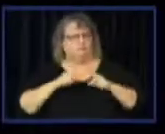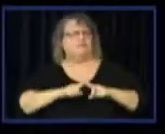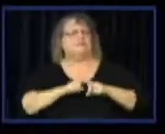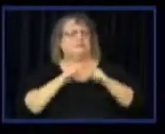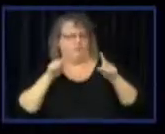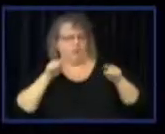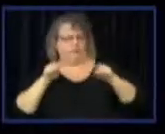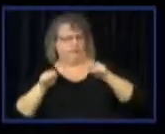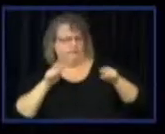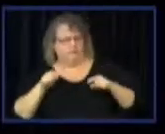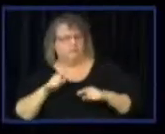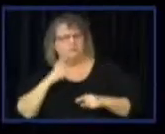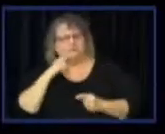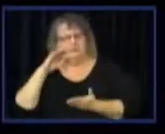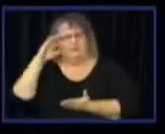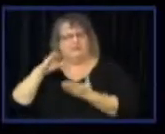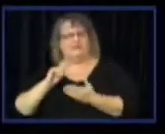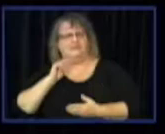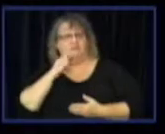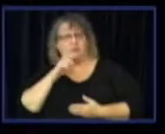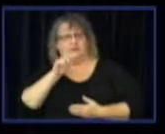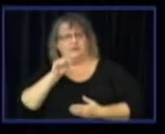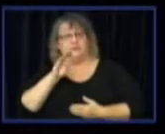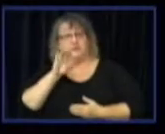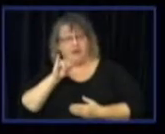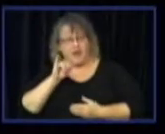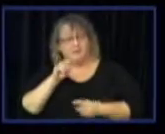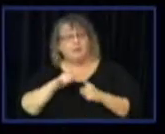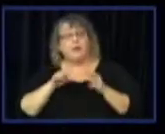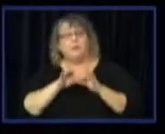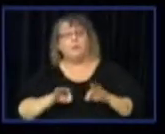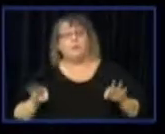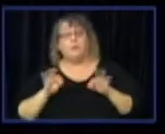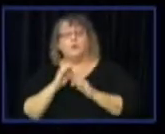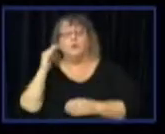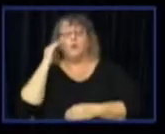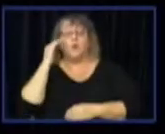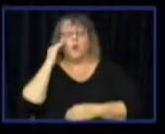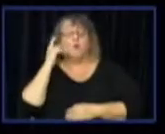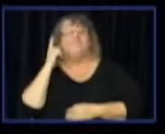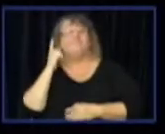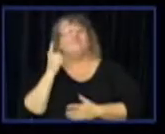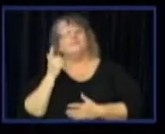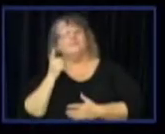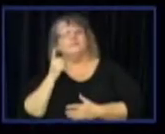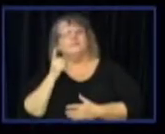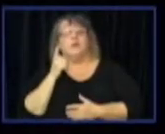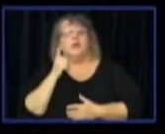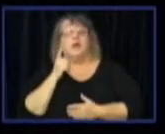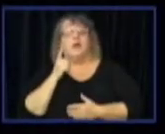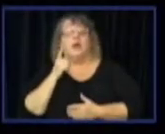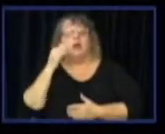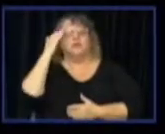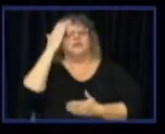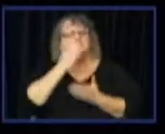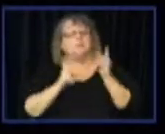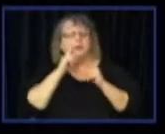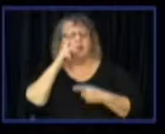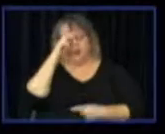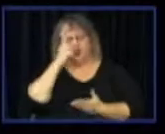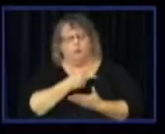So in that sense, it's a less severe traumatic brain injury. And importantly, there doesn't have to be loss of consciousness. In the